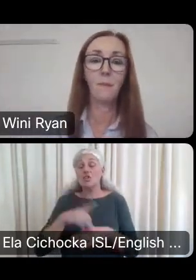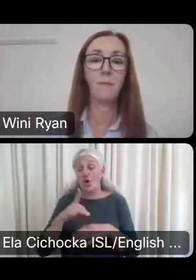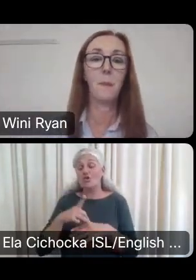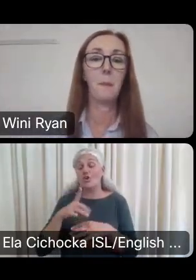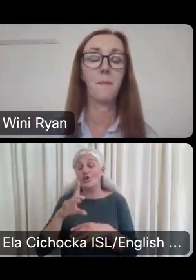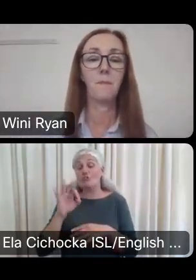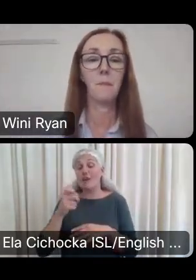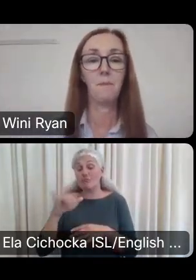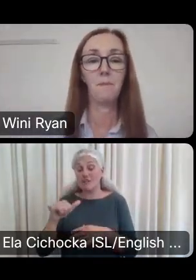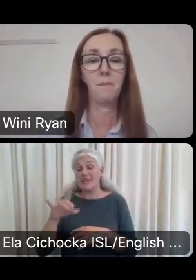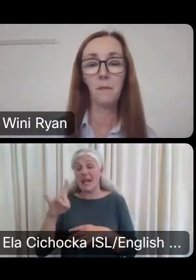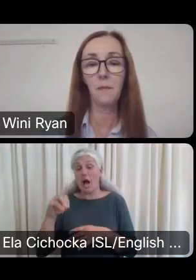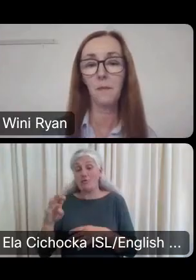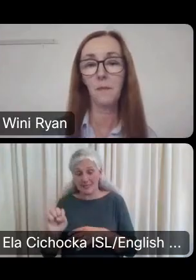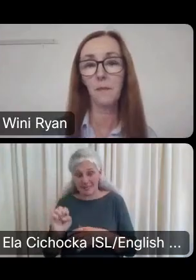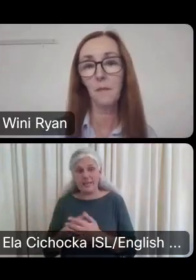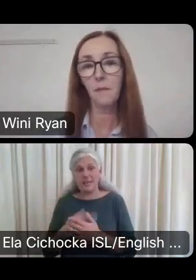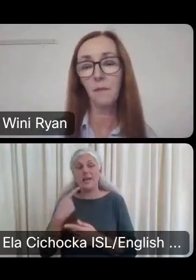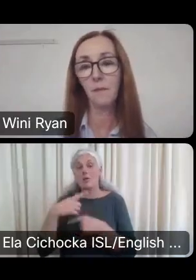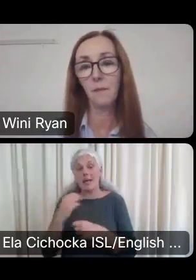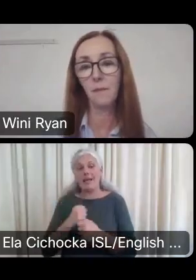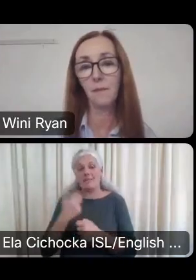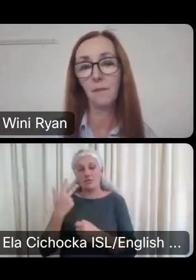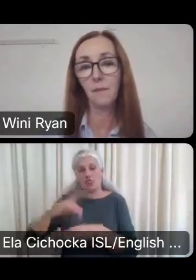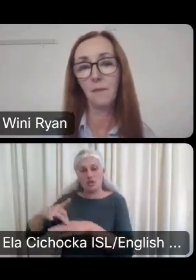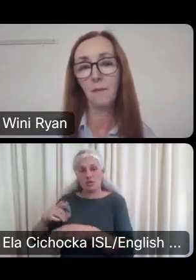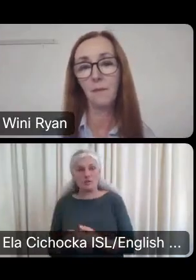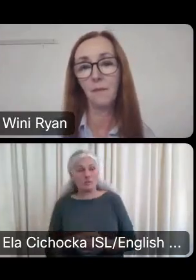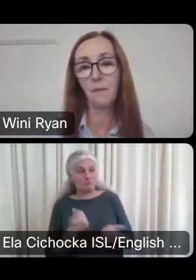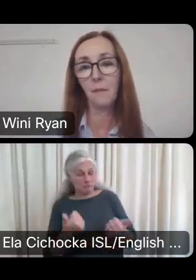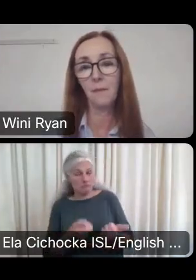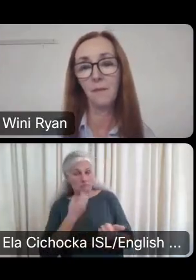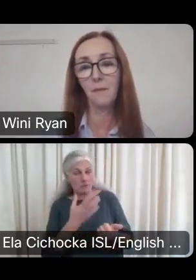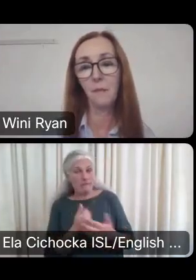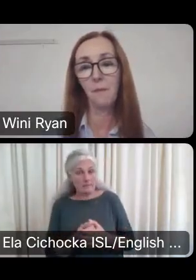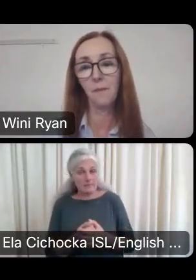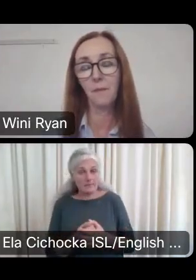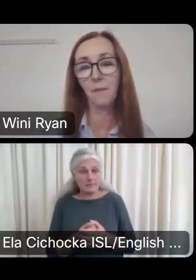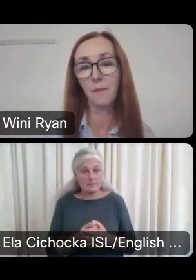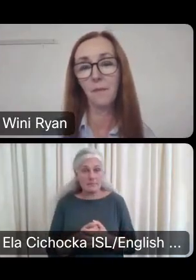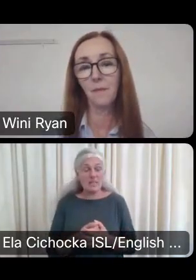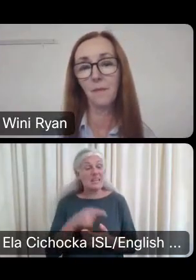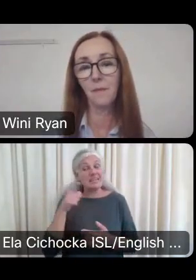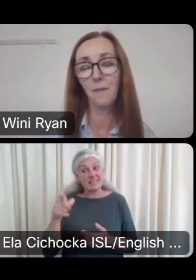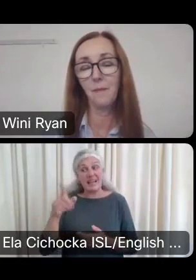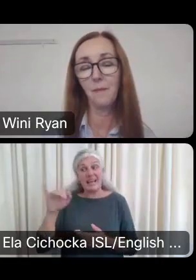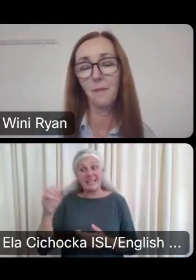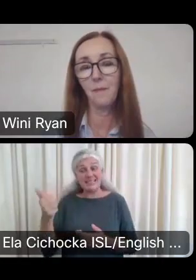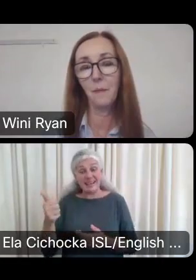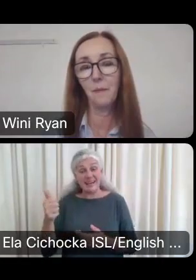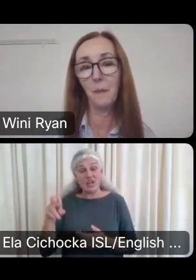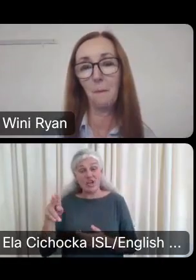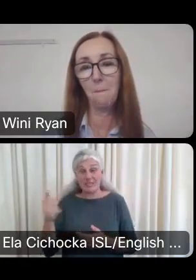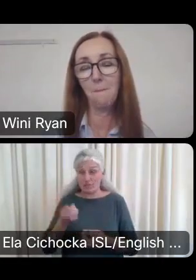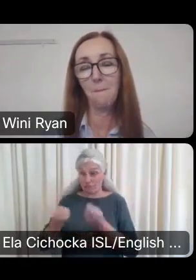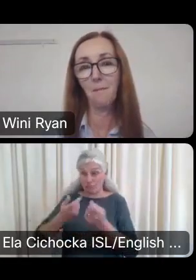3 doctors staffing this clinic this morning. Short, sweet, grab a file. This ray of sunshine is Dr. Lisa Cuddy. Dr. Cuddy runs this whole hospital,